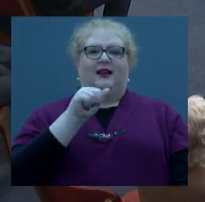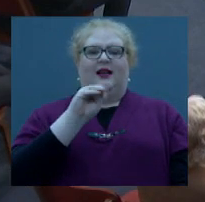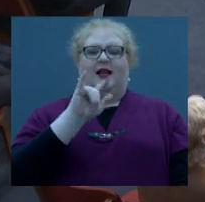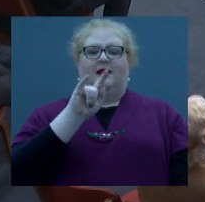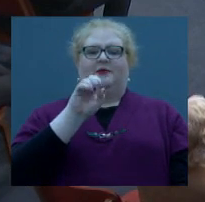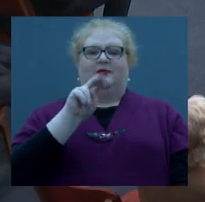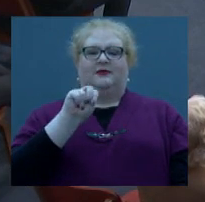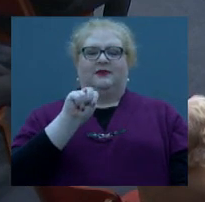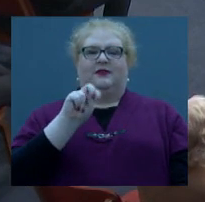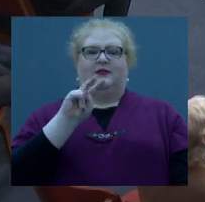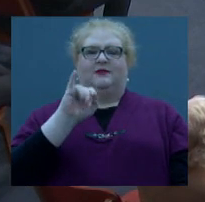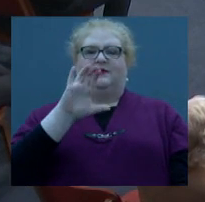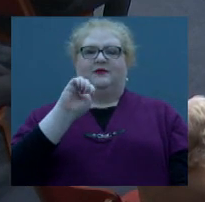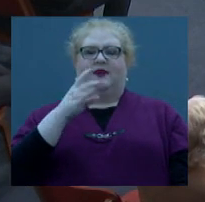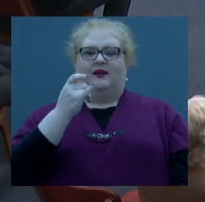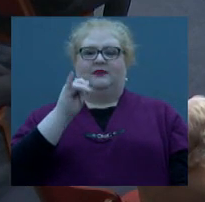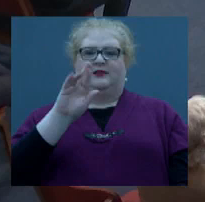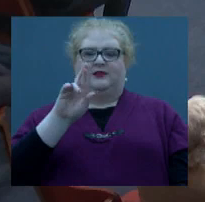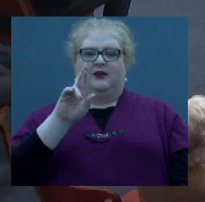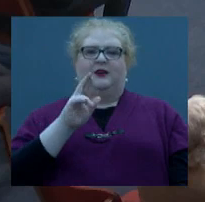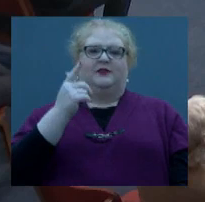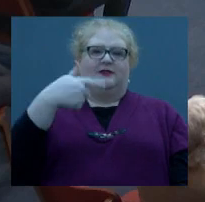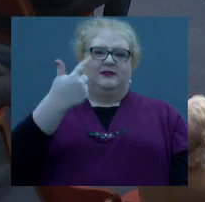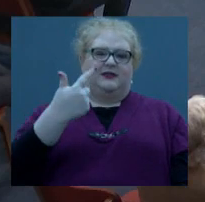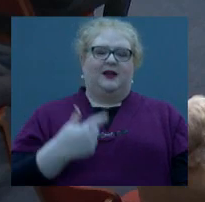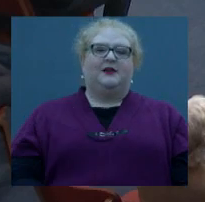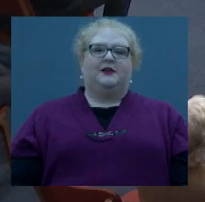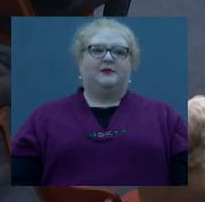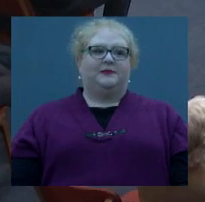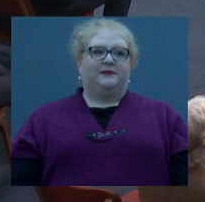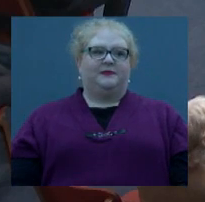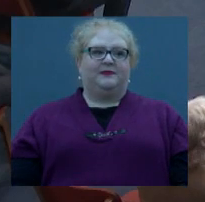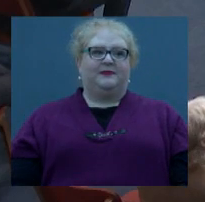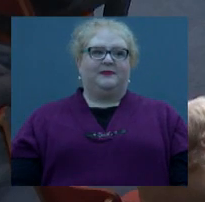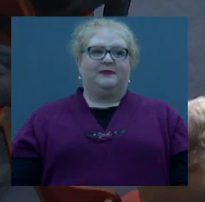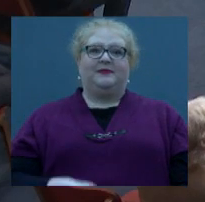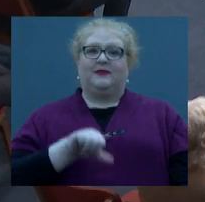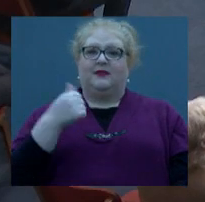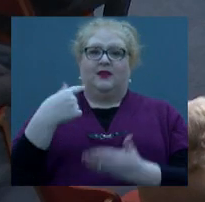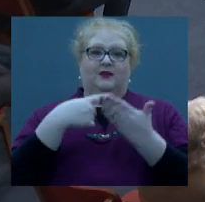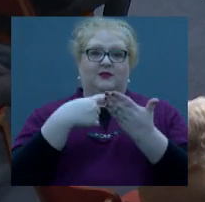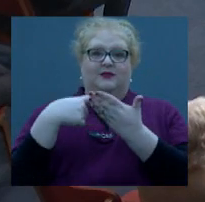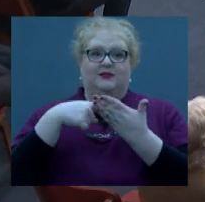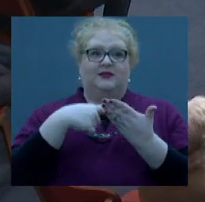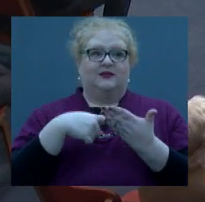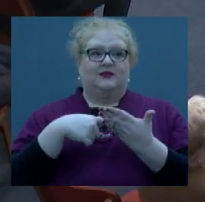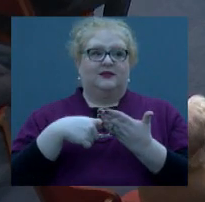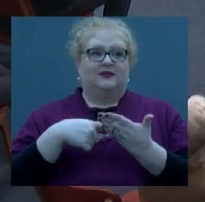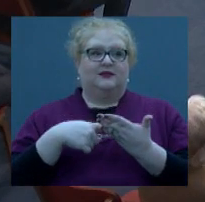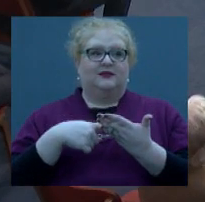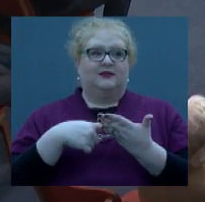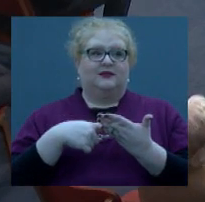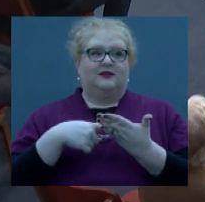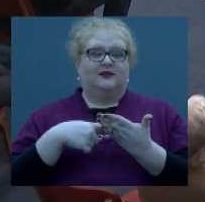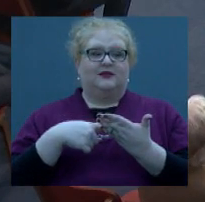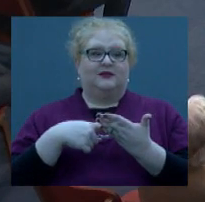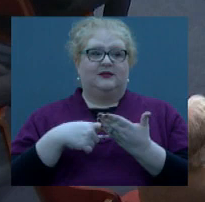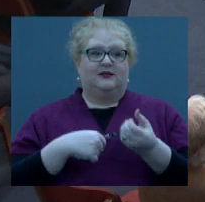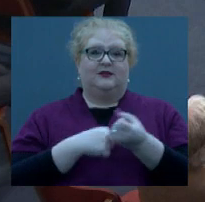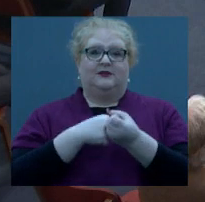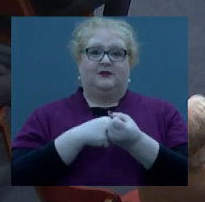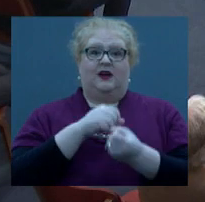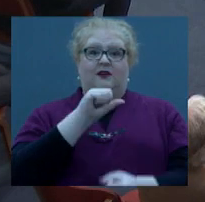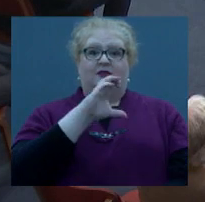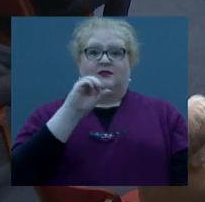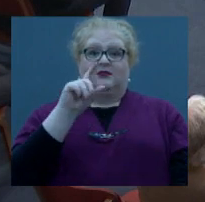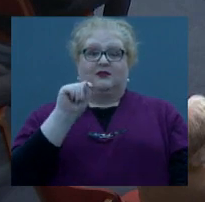chairman. I second. I'd second. I second. Any other discussion? If you're in favor of Scott, raise your